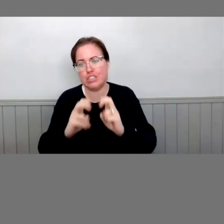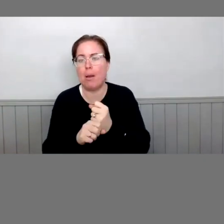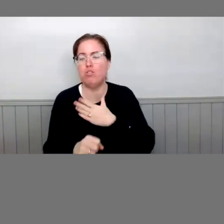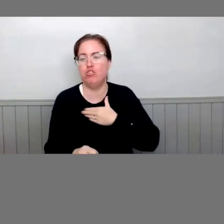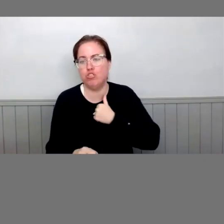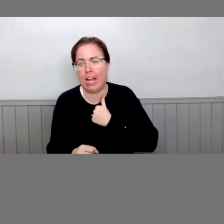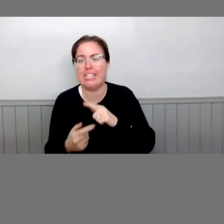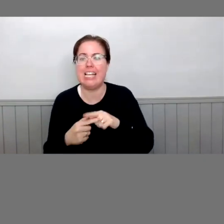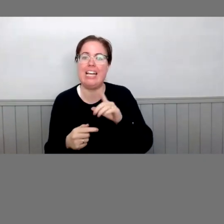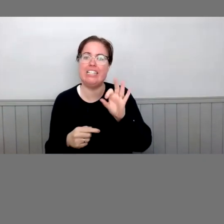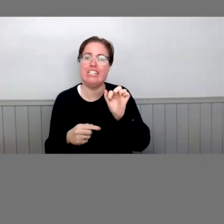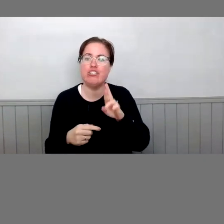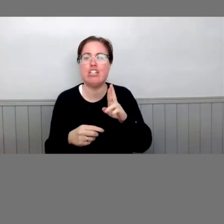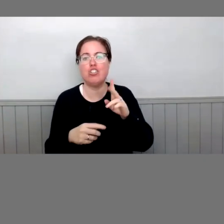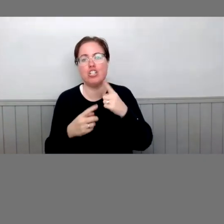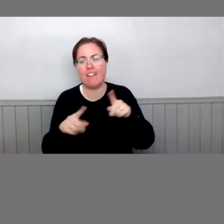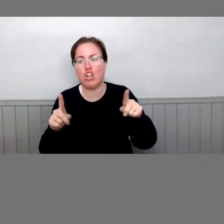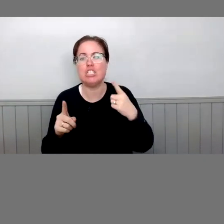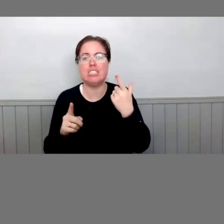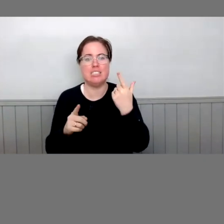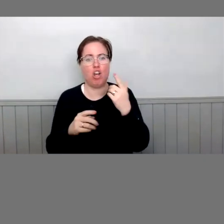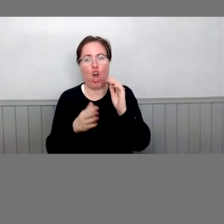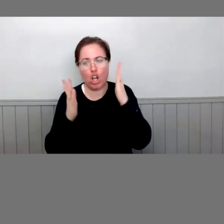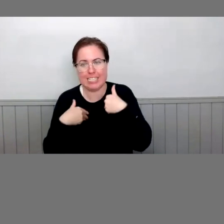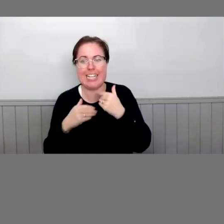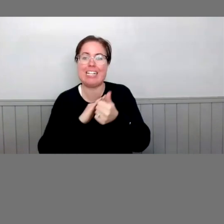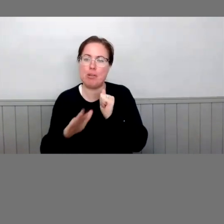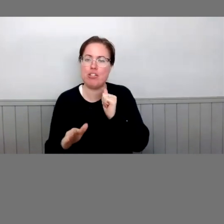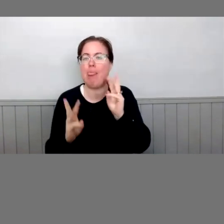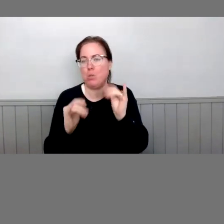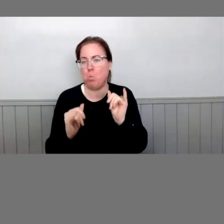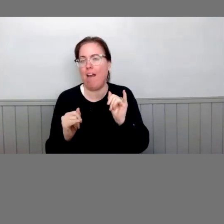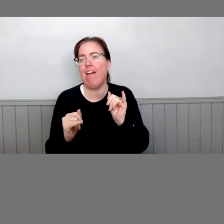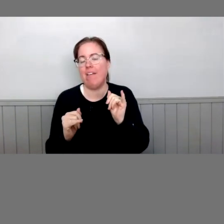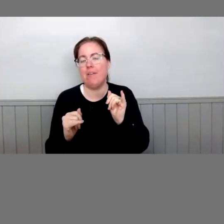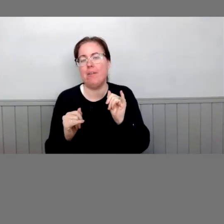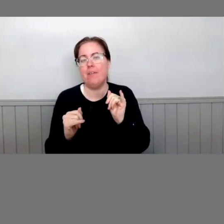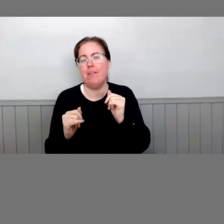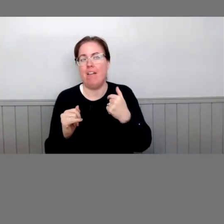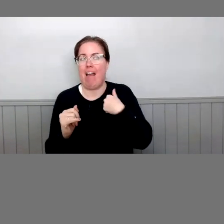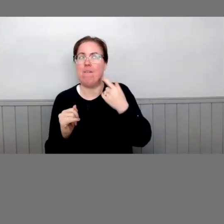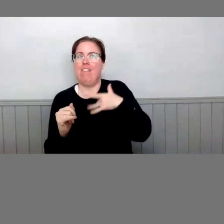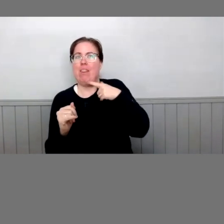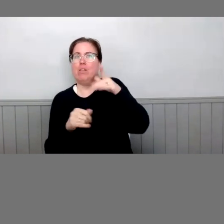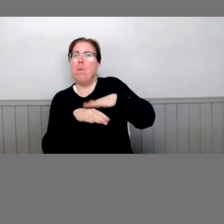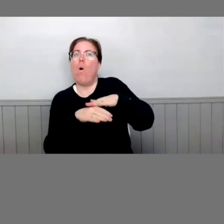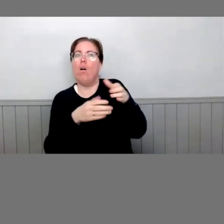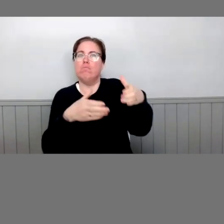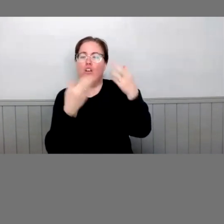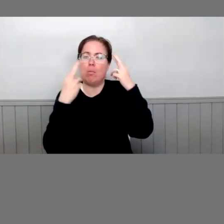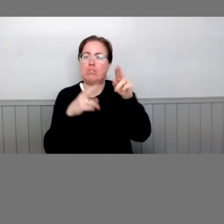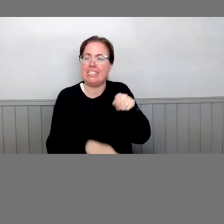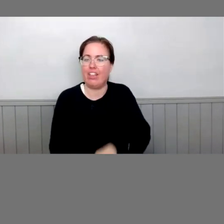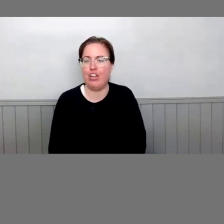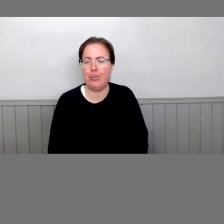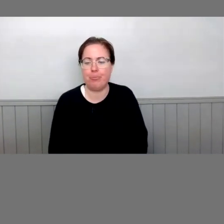and gender diverse autistic experiences. So that would be the reason that I would kind of pose for that. Perfect.